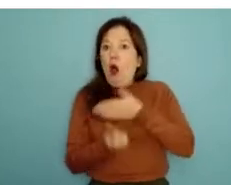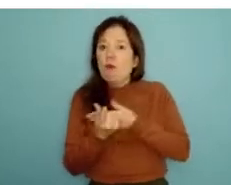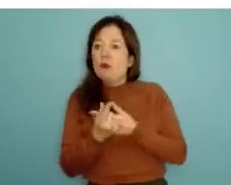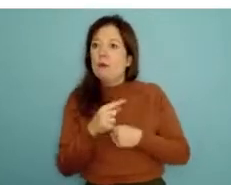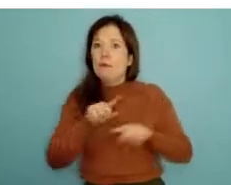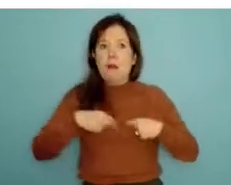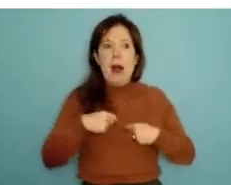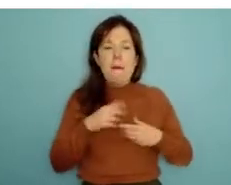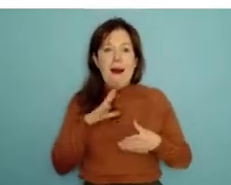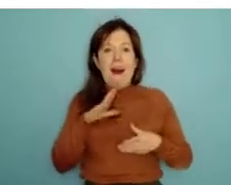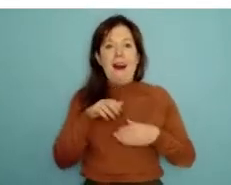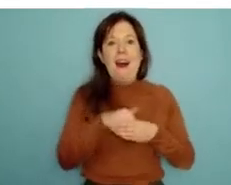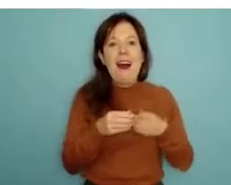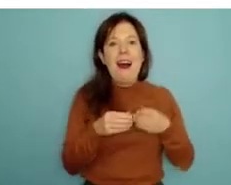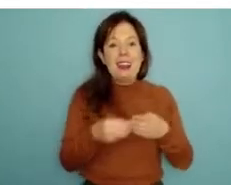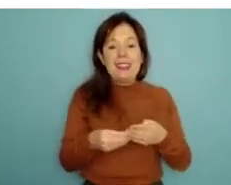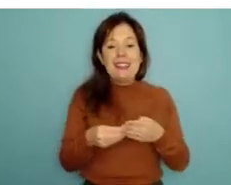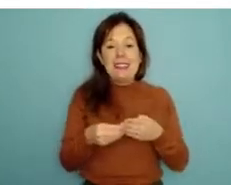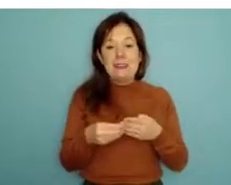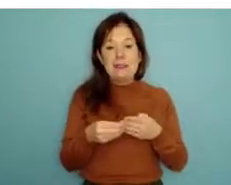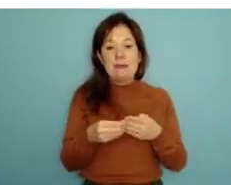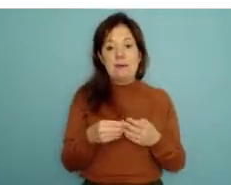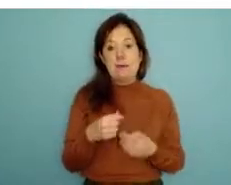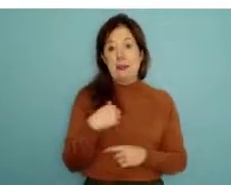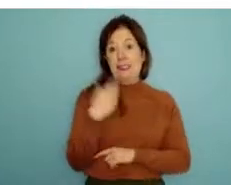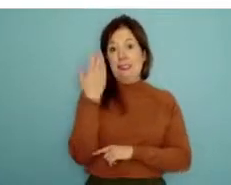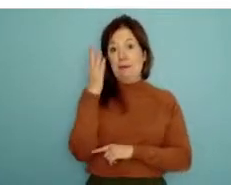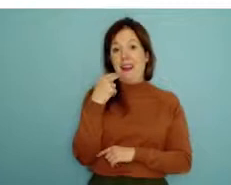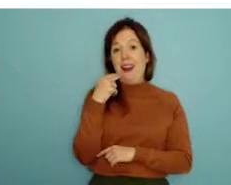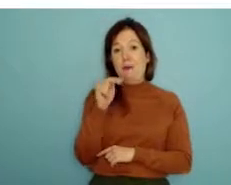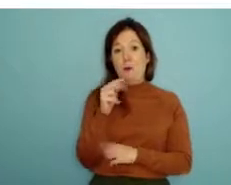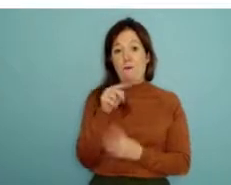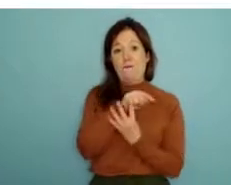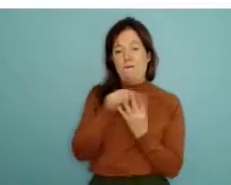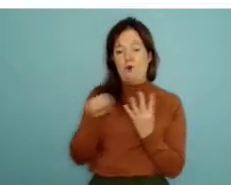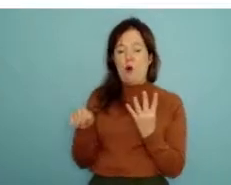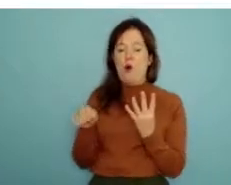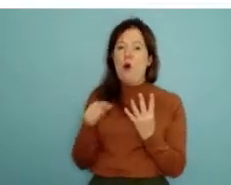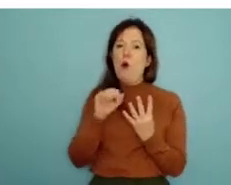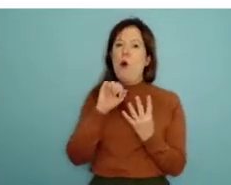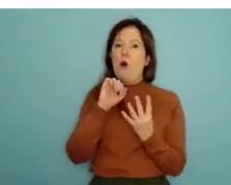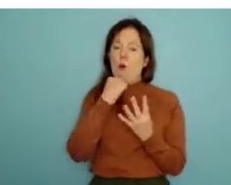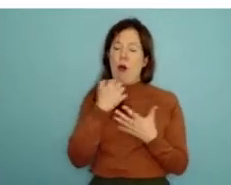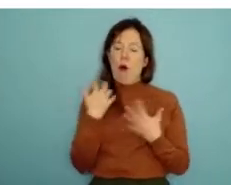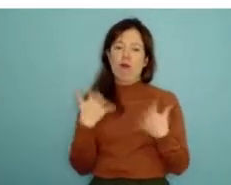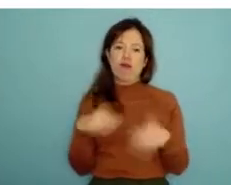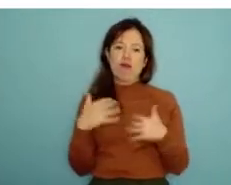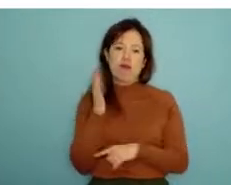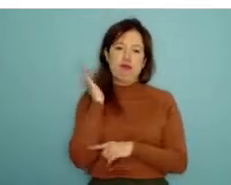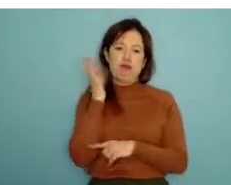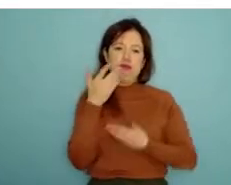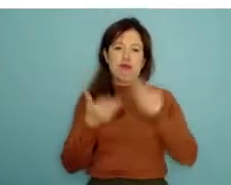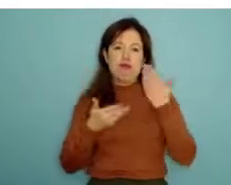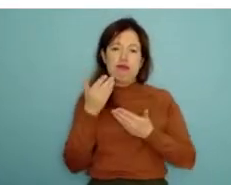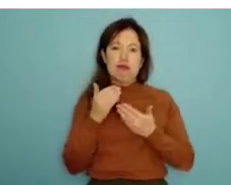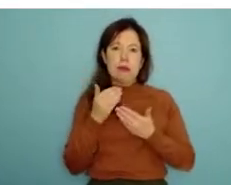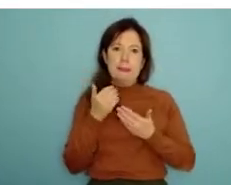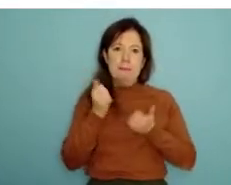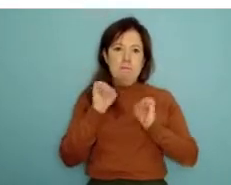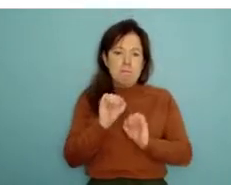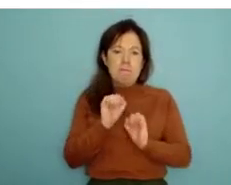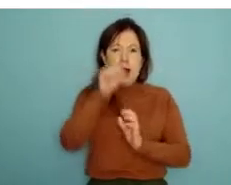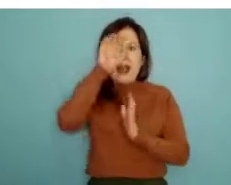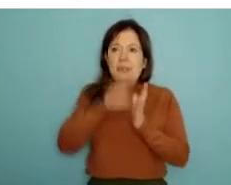really pleased that we have four amazing speakers that are going to share with you their journey through